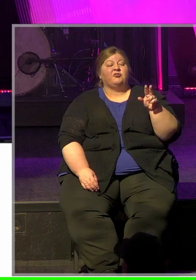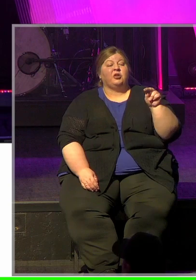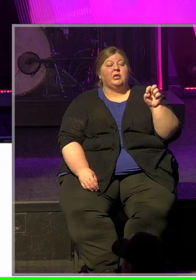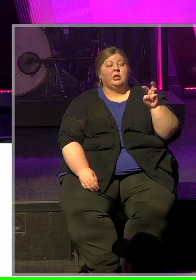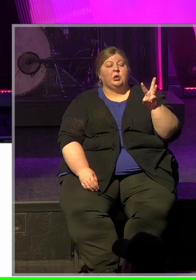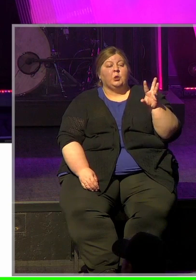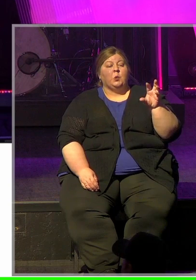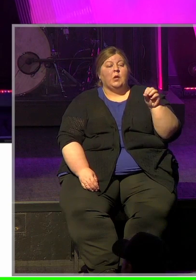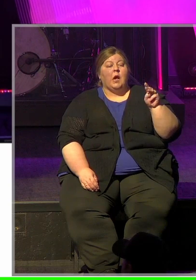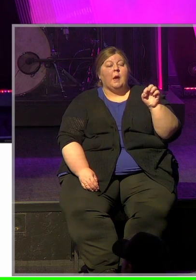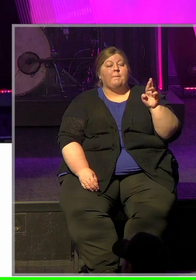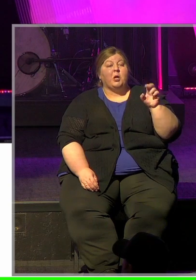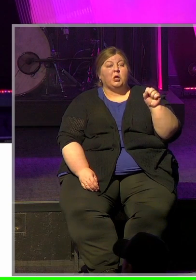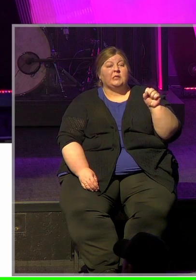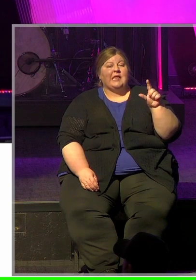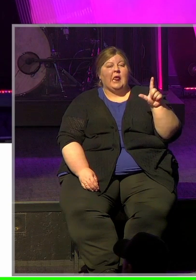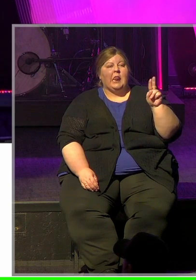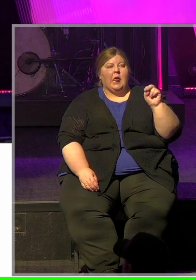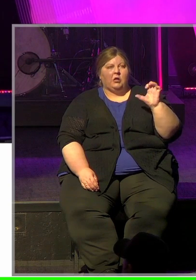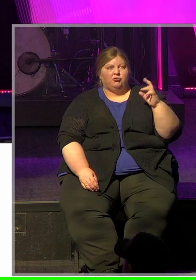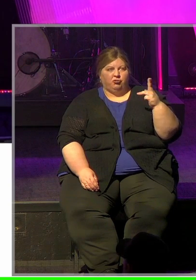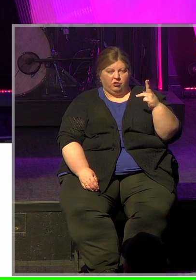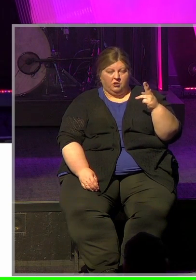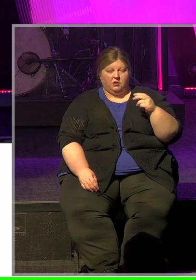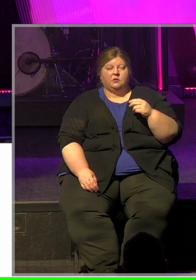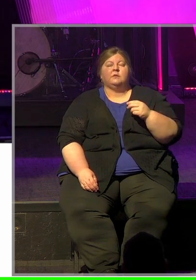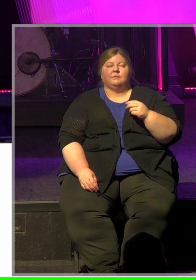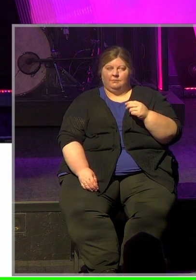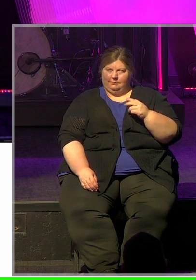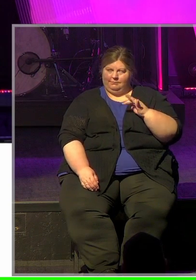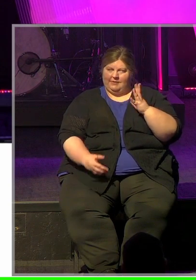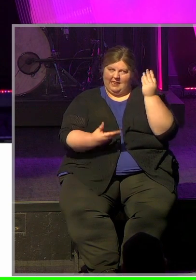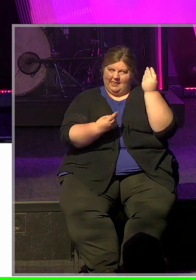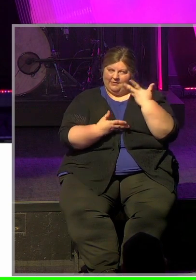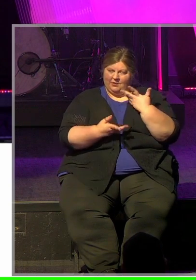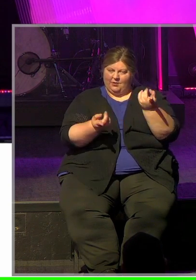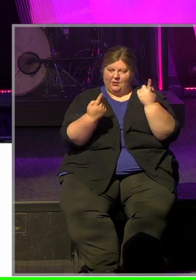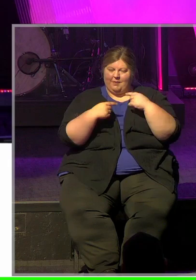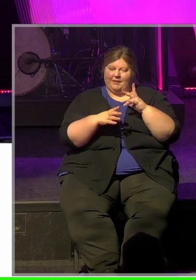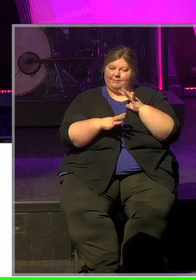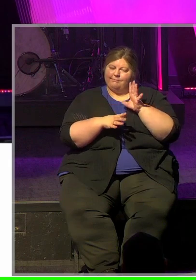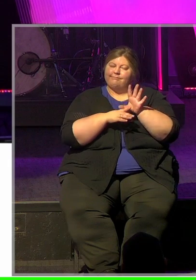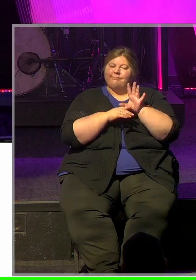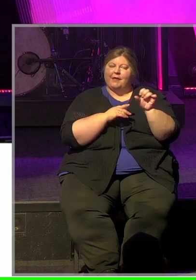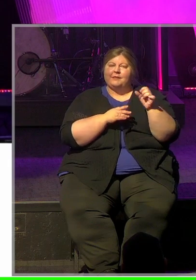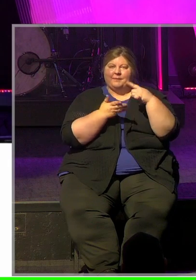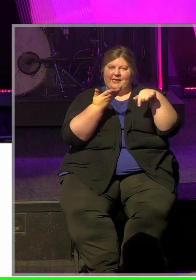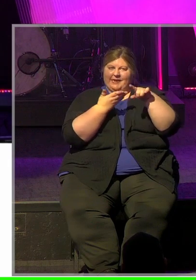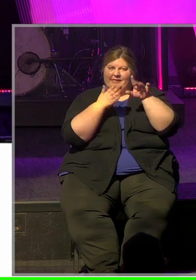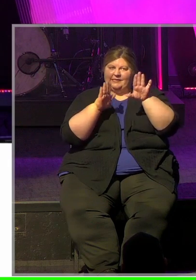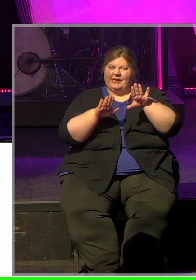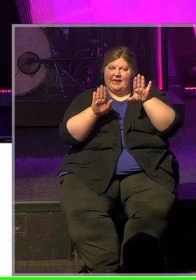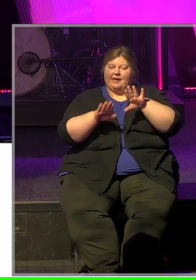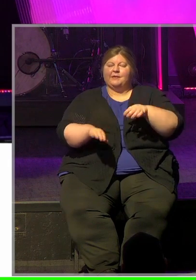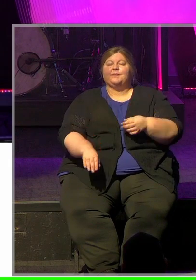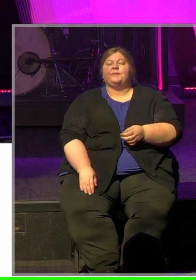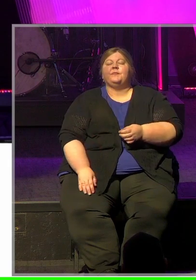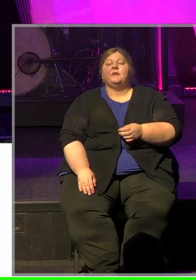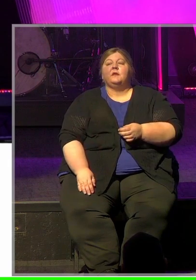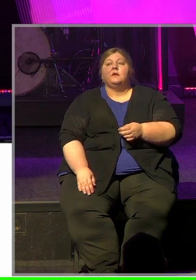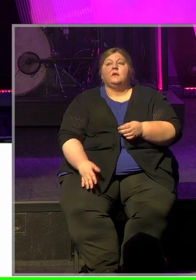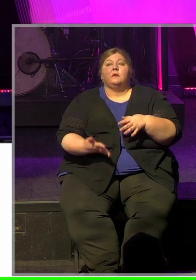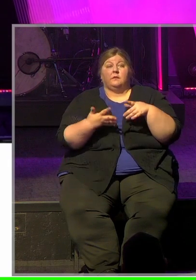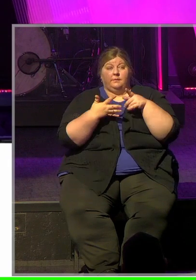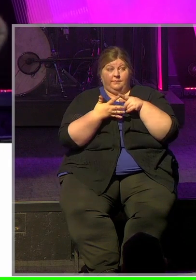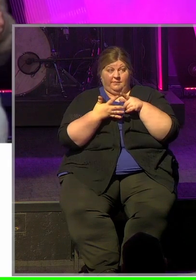frontlinegr.com/newcomerslunch. So just let us know that you're coming, and we'd love to have you join us after second service next Sunday. The second thing